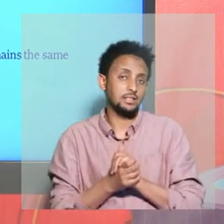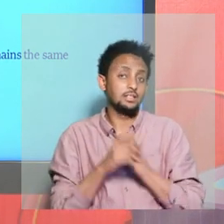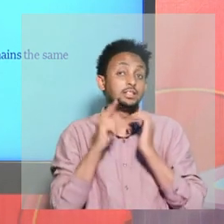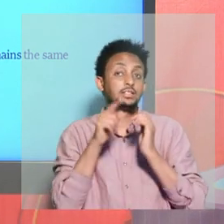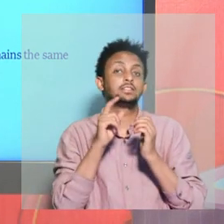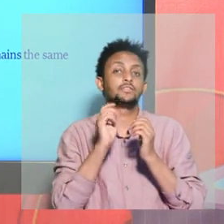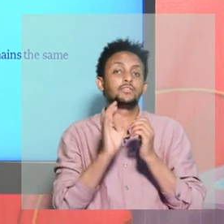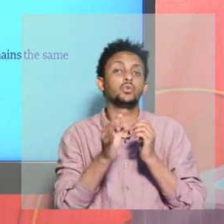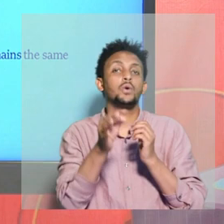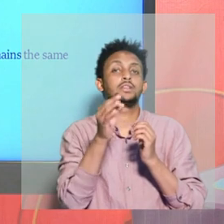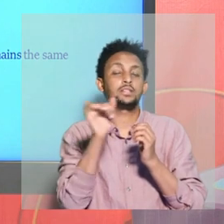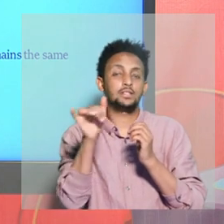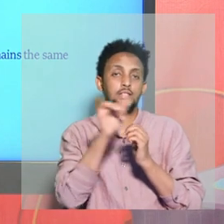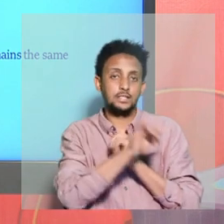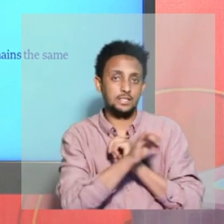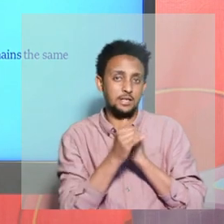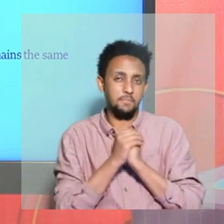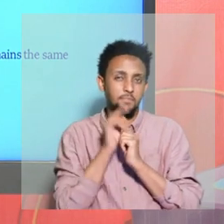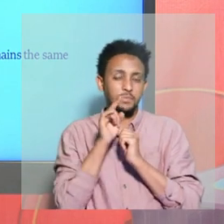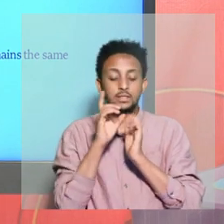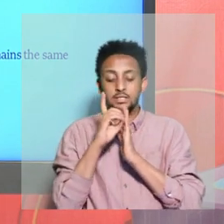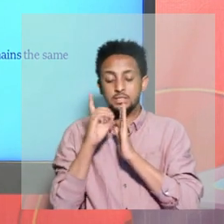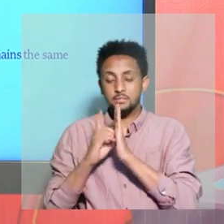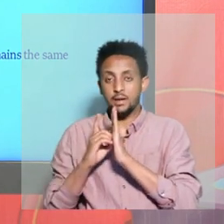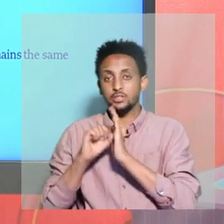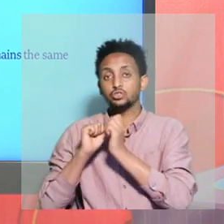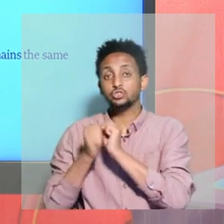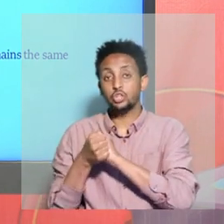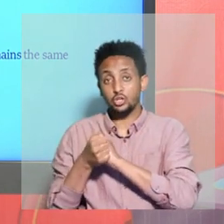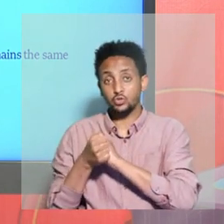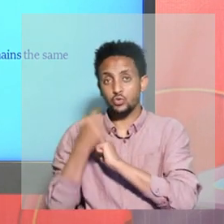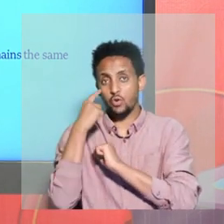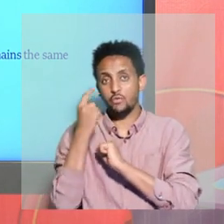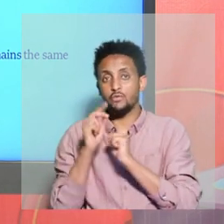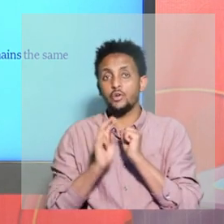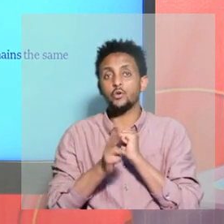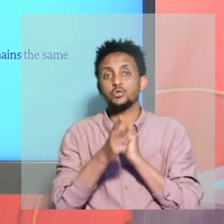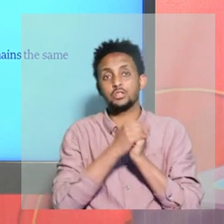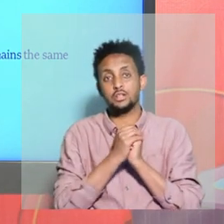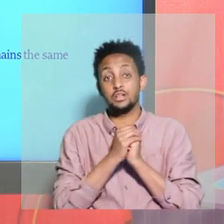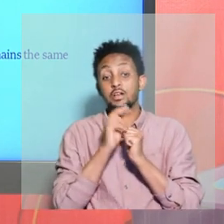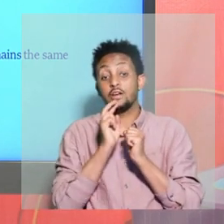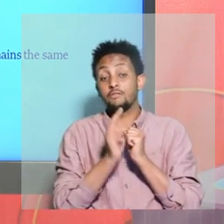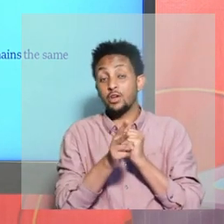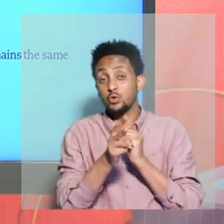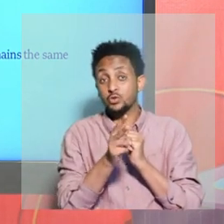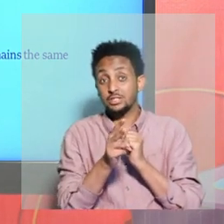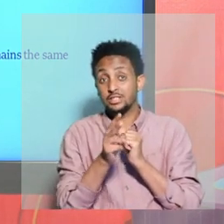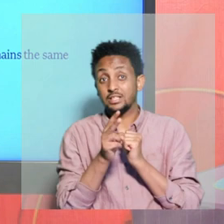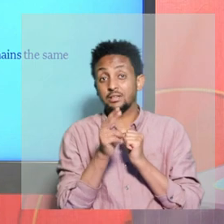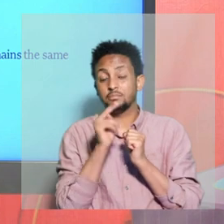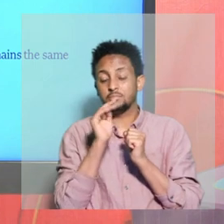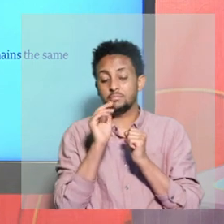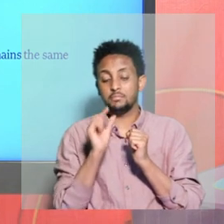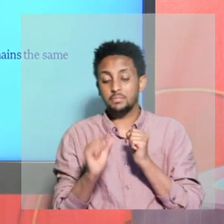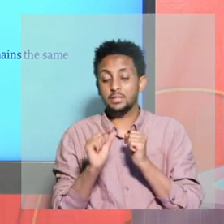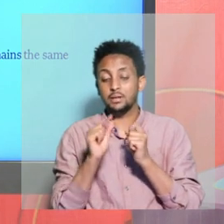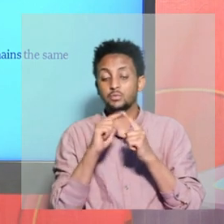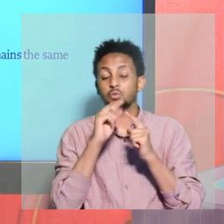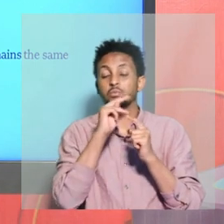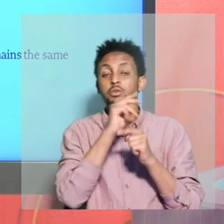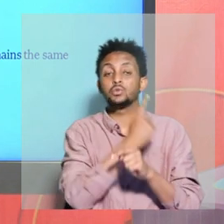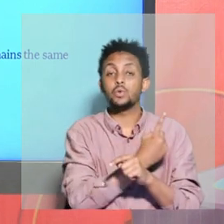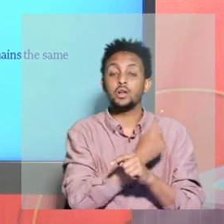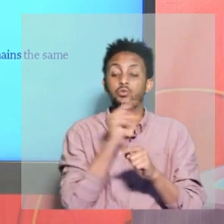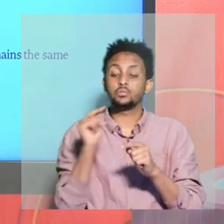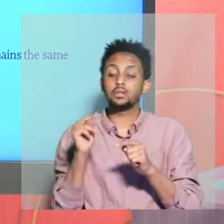the frequency remains the same, despite the change of velocity. The velocity in medium one and the velocity in medium two might